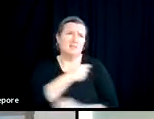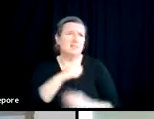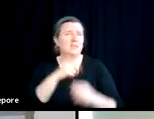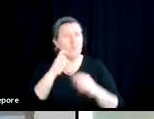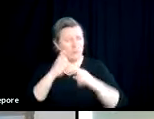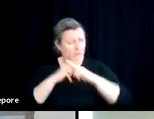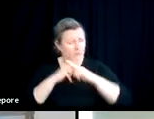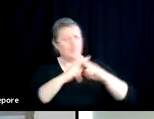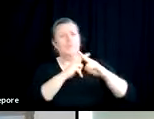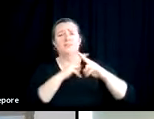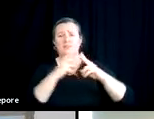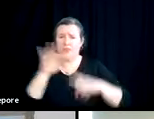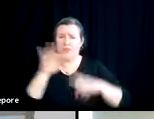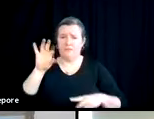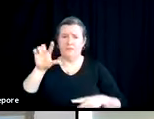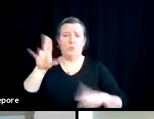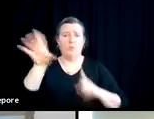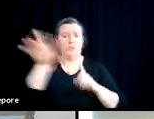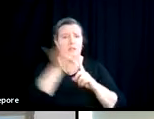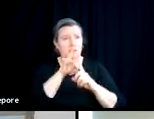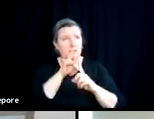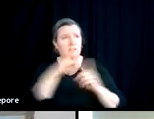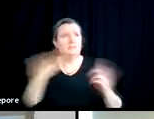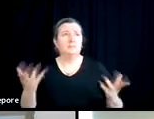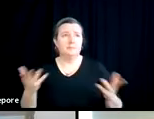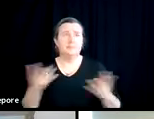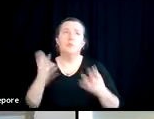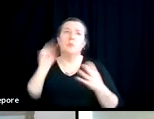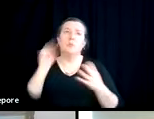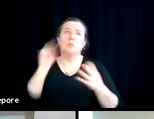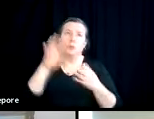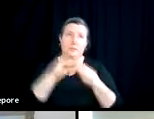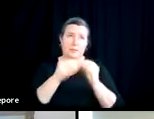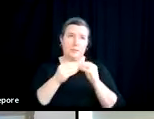So moving on to my daily report, as the governor shared, our hospitals reported